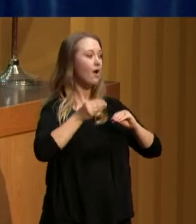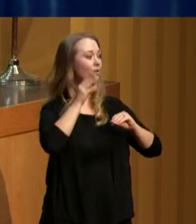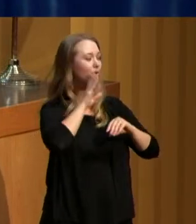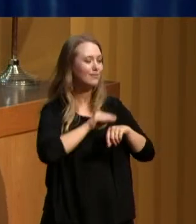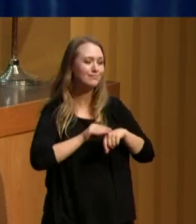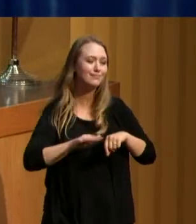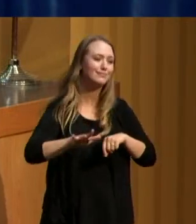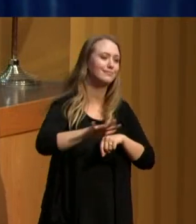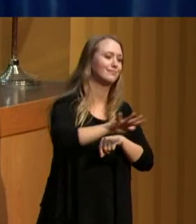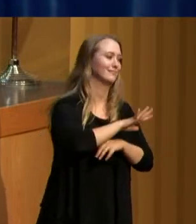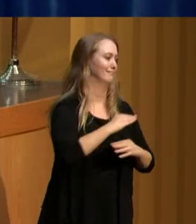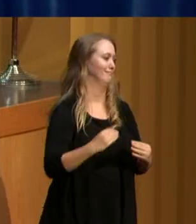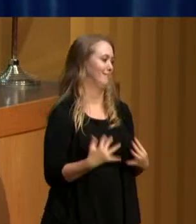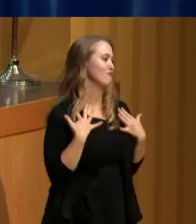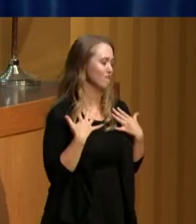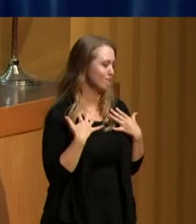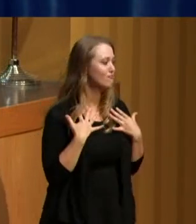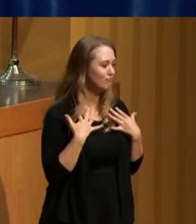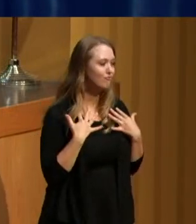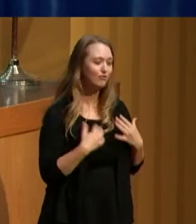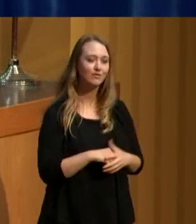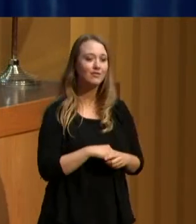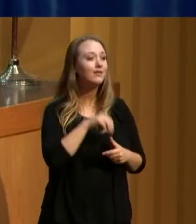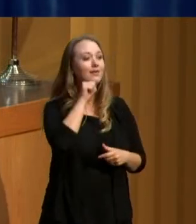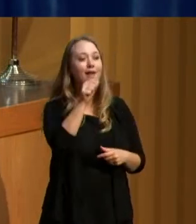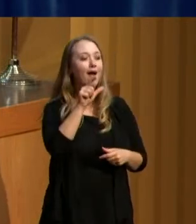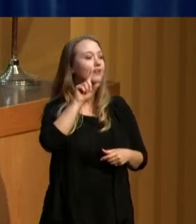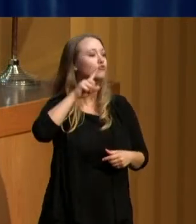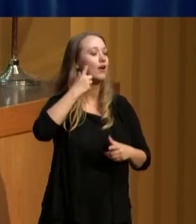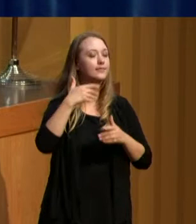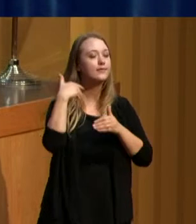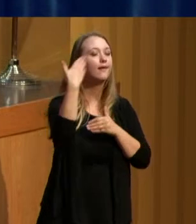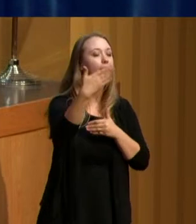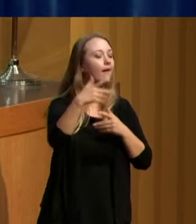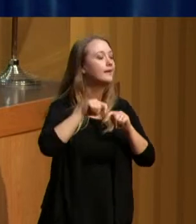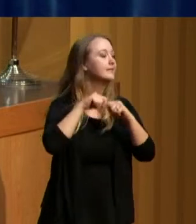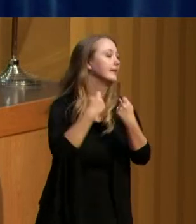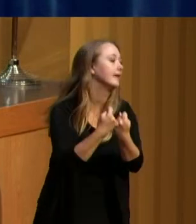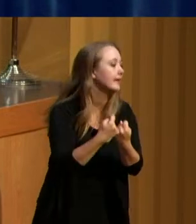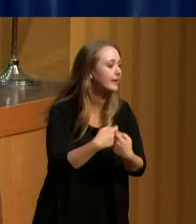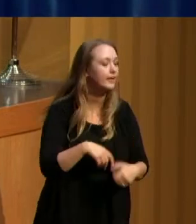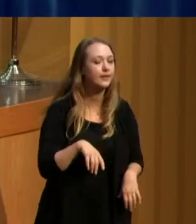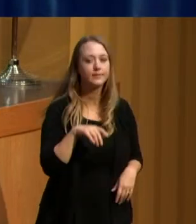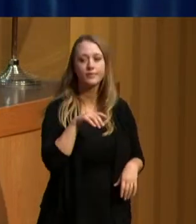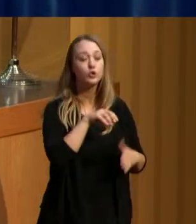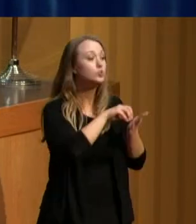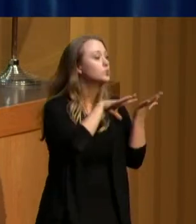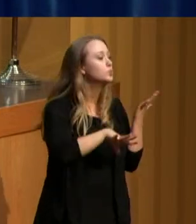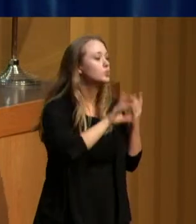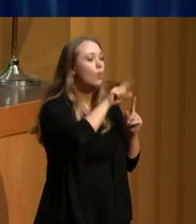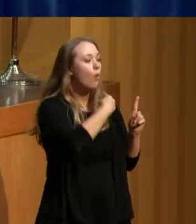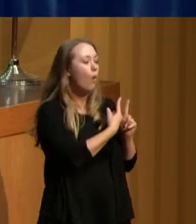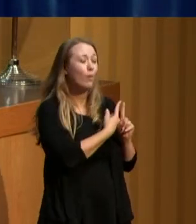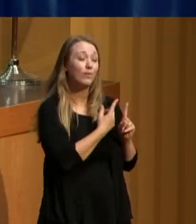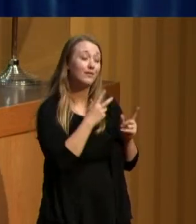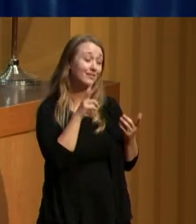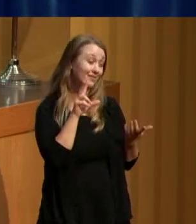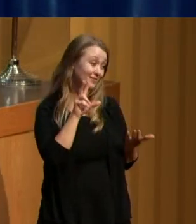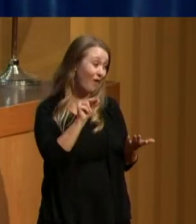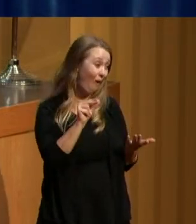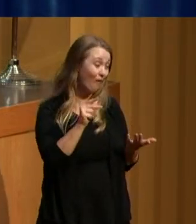you. Not just the next team, not just your fellow students, potentially